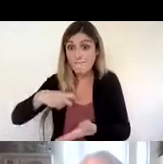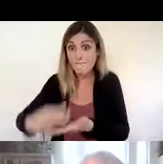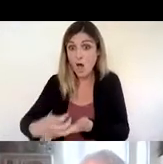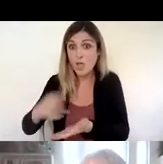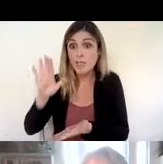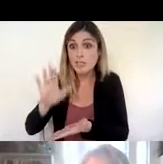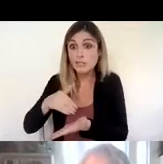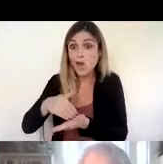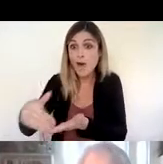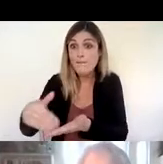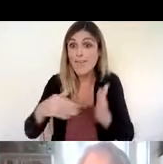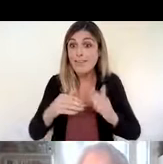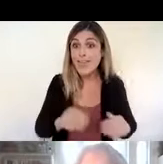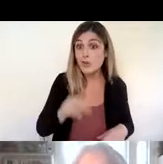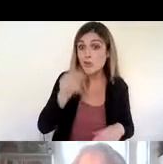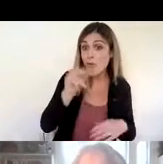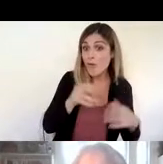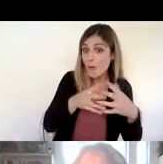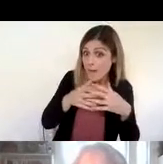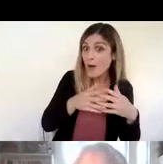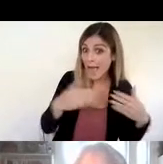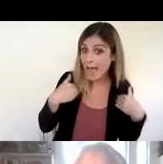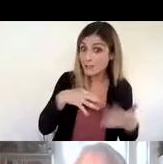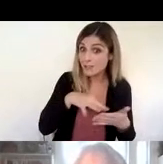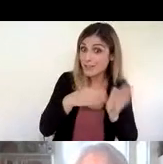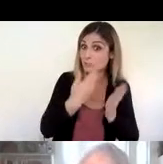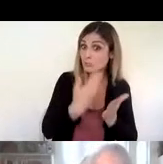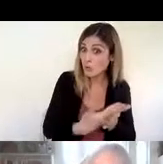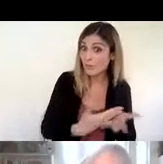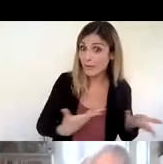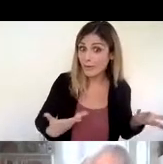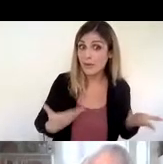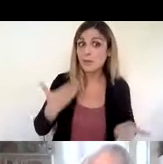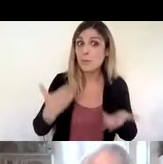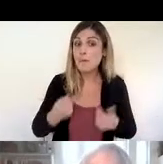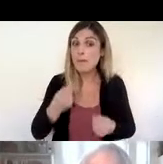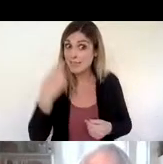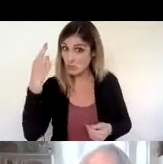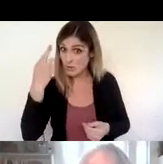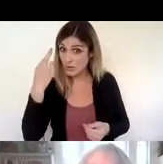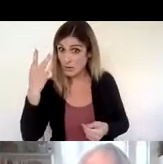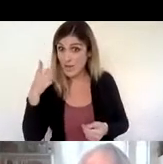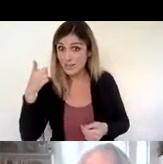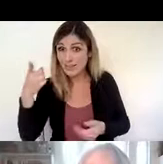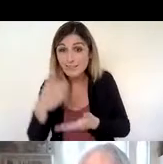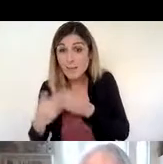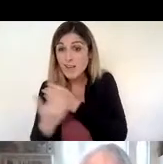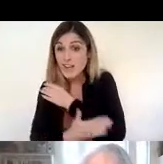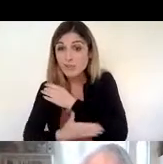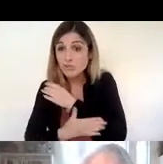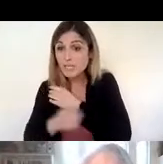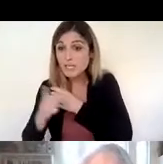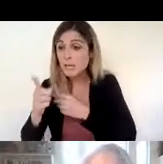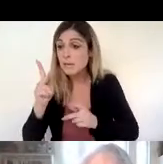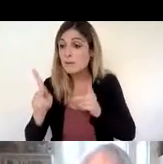this. And so this is probably a main reason why in some of these countries where people have